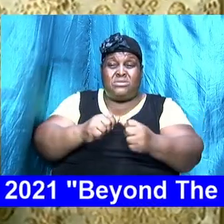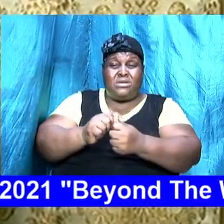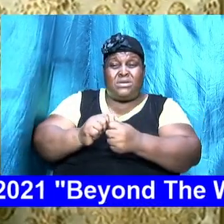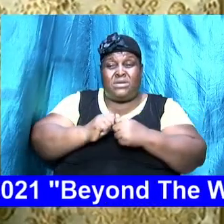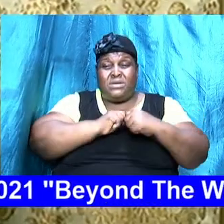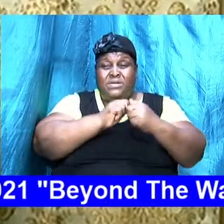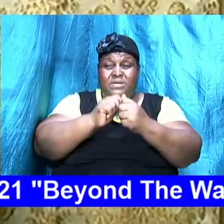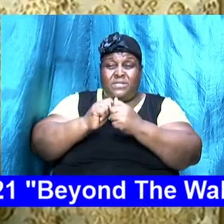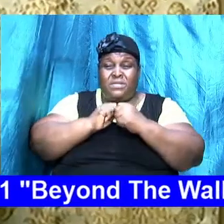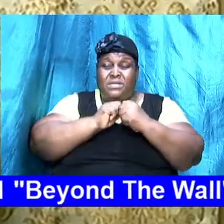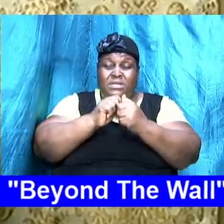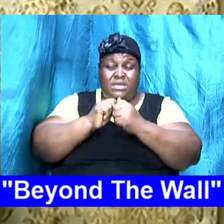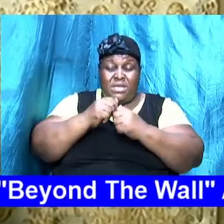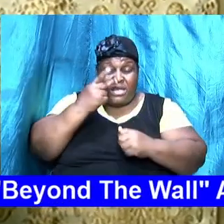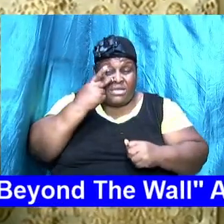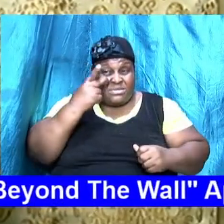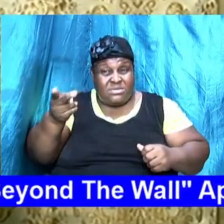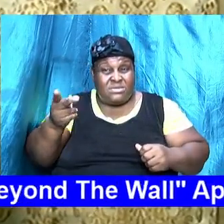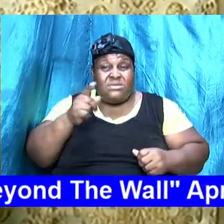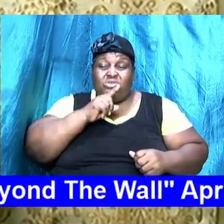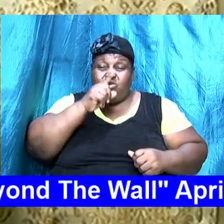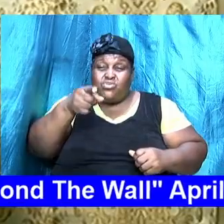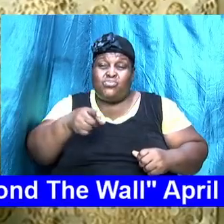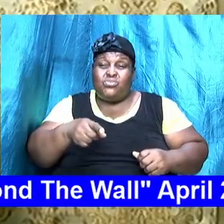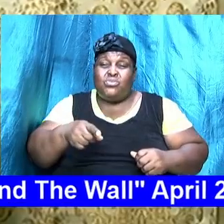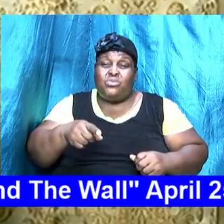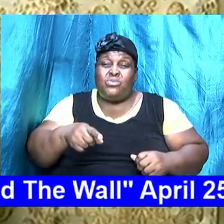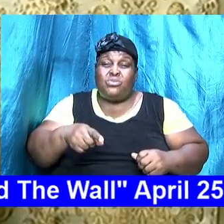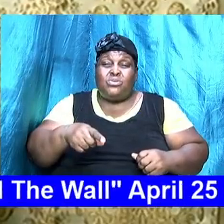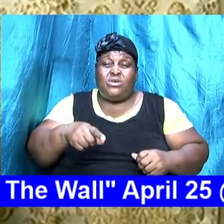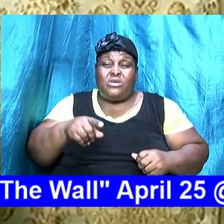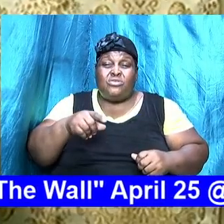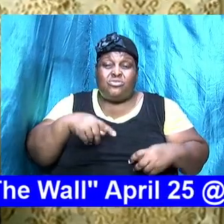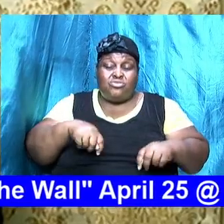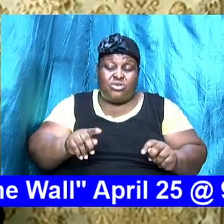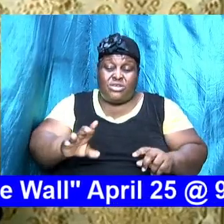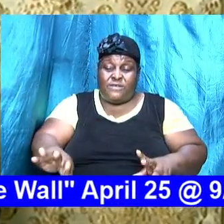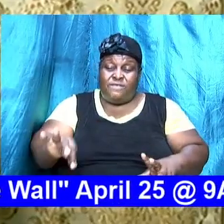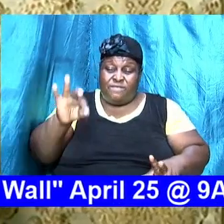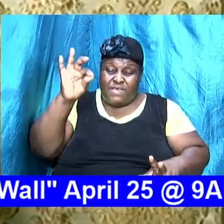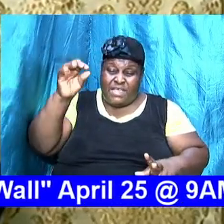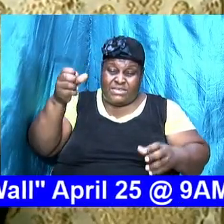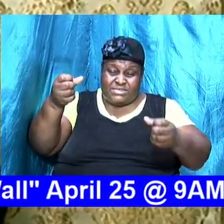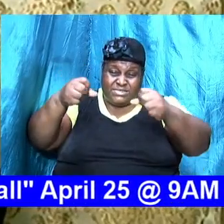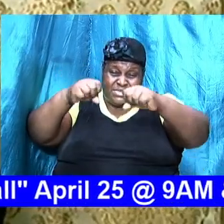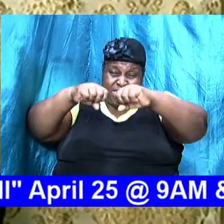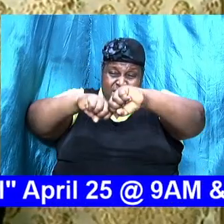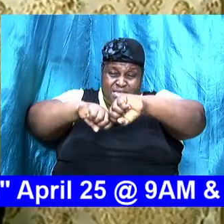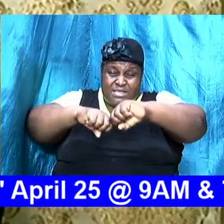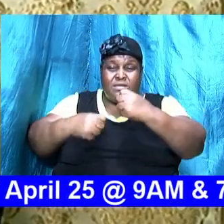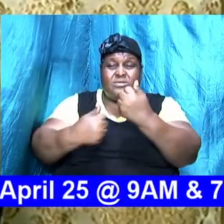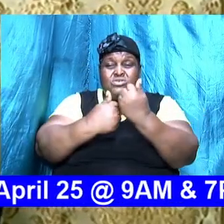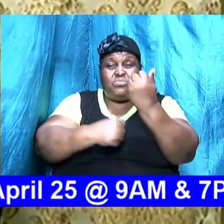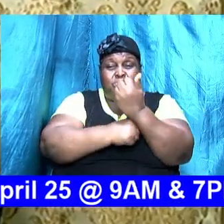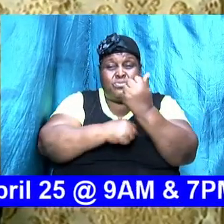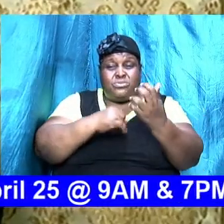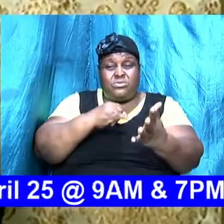based on research, but they're trying to find the science to support it. Girl, if there is a